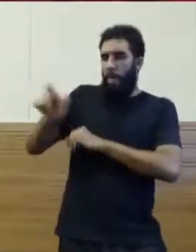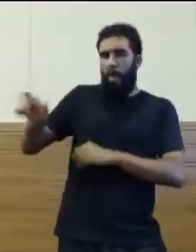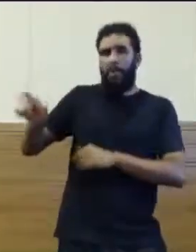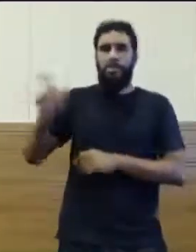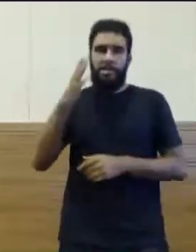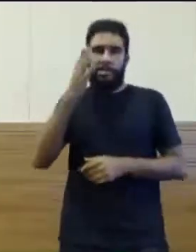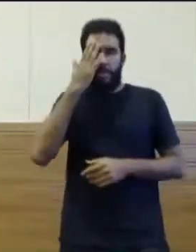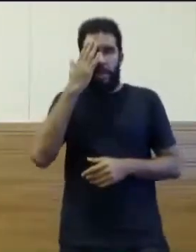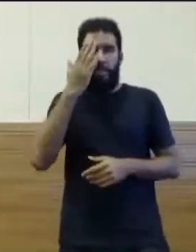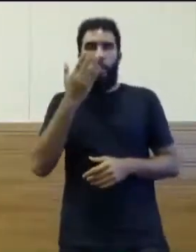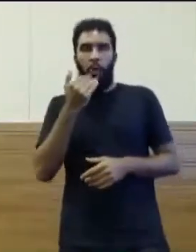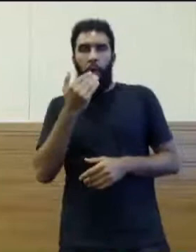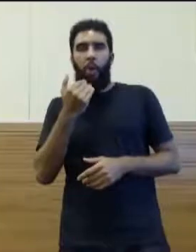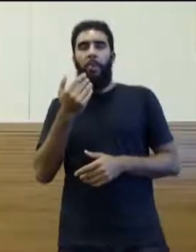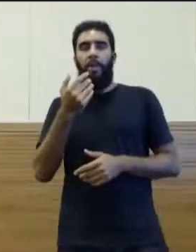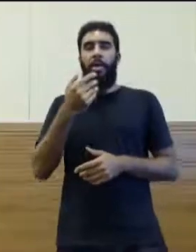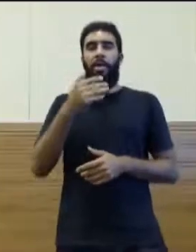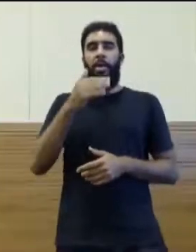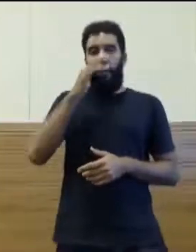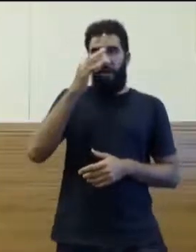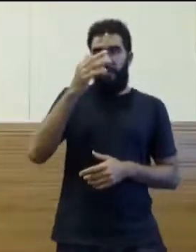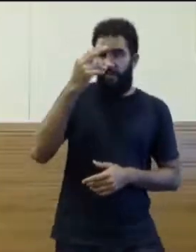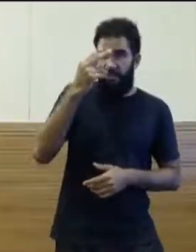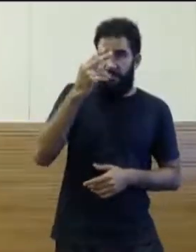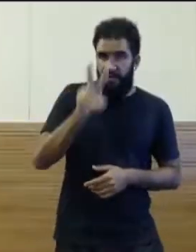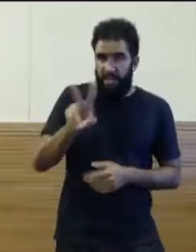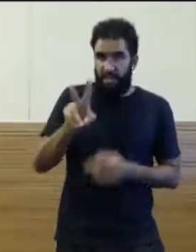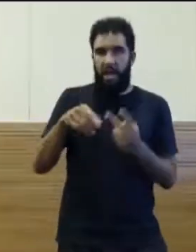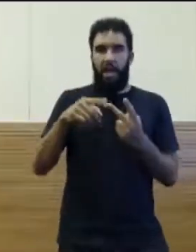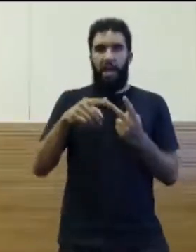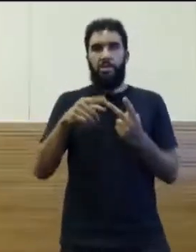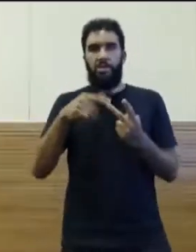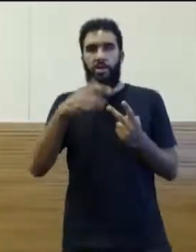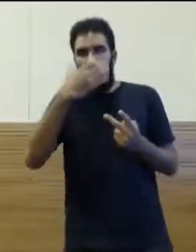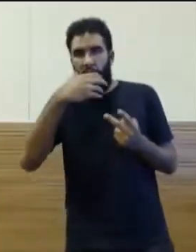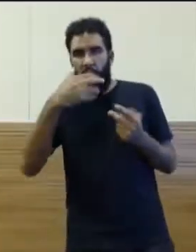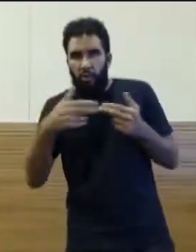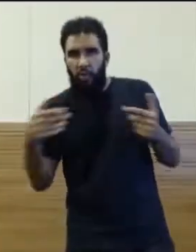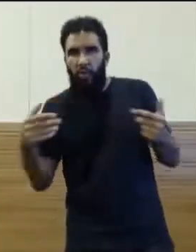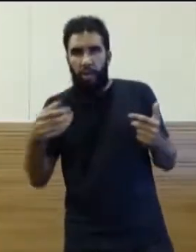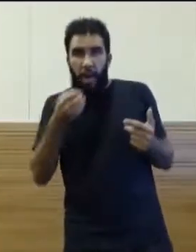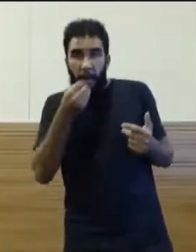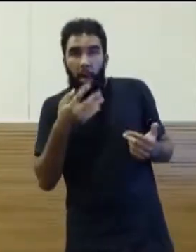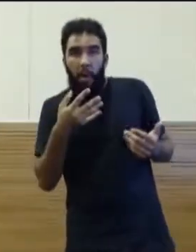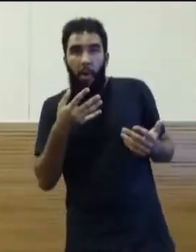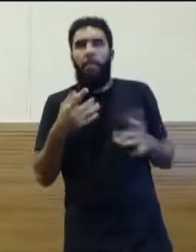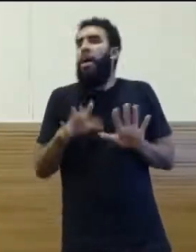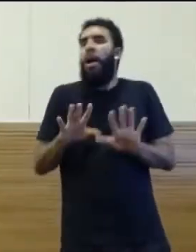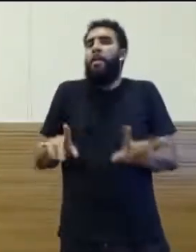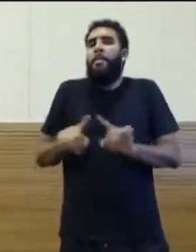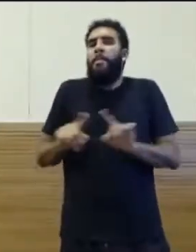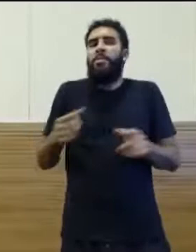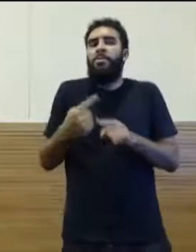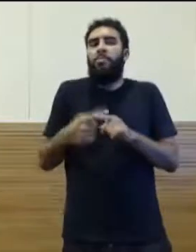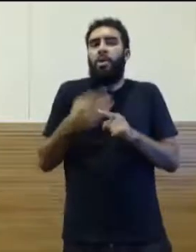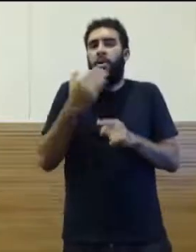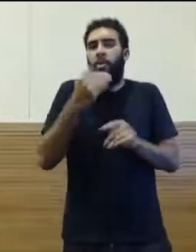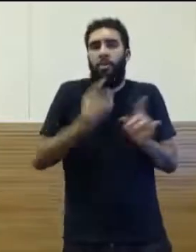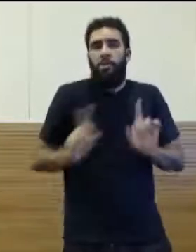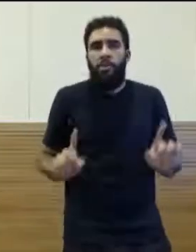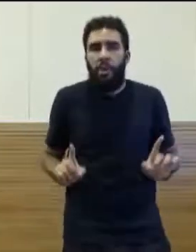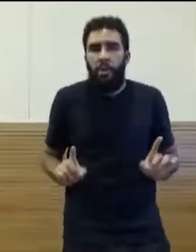And when you know, people know that eating vegetables and fruits is a benefit, but why aren't they doing? For which